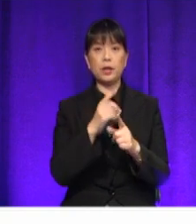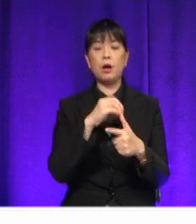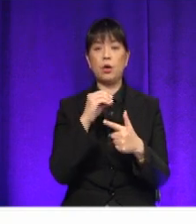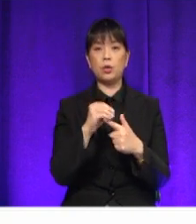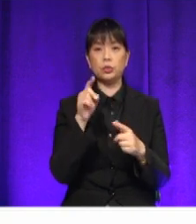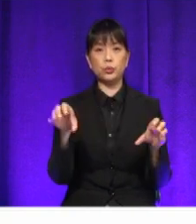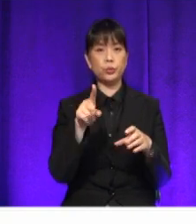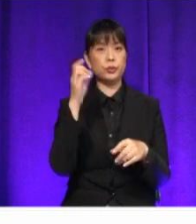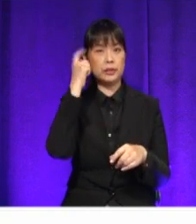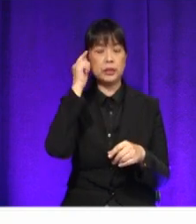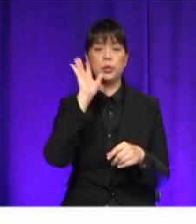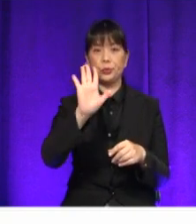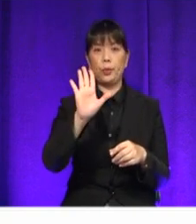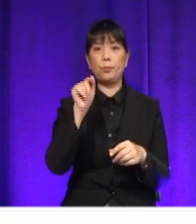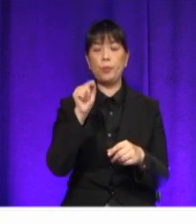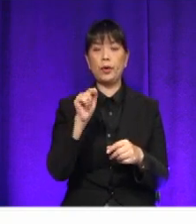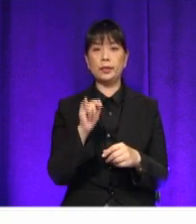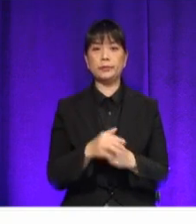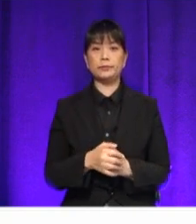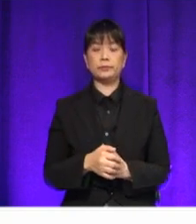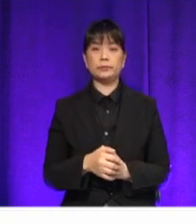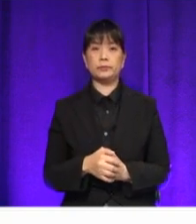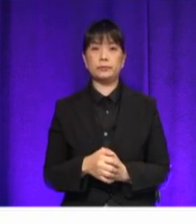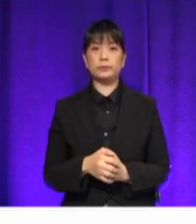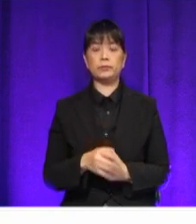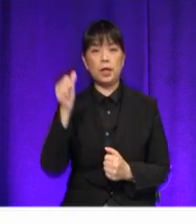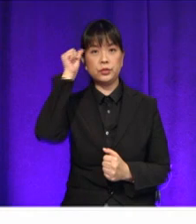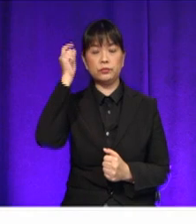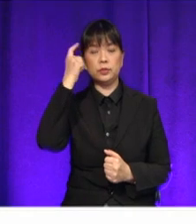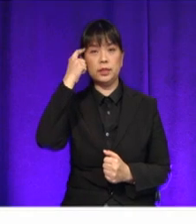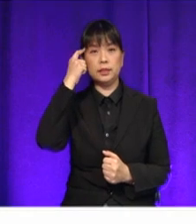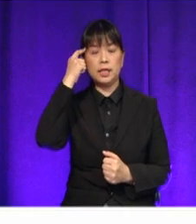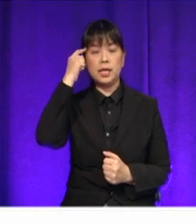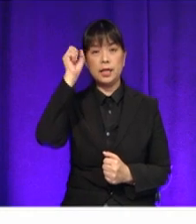best? I still believe my point is the best because